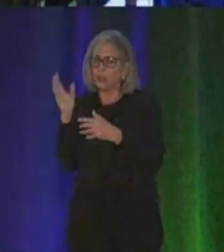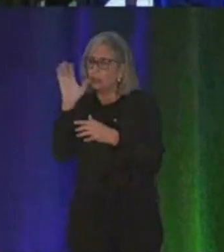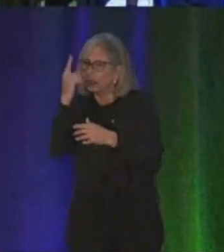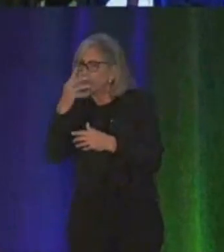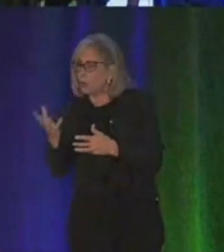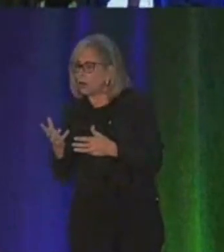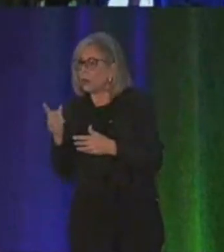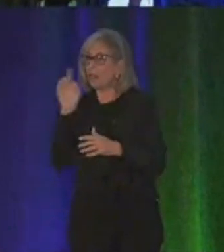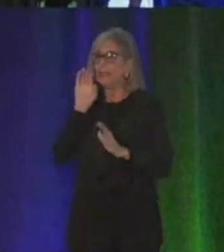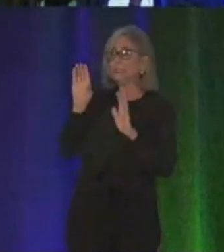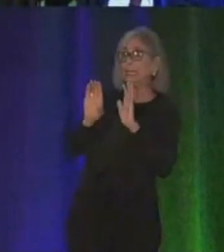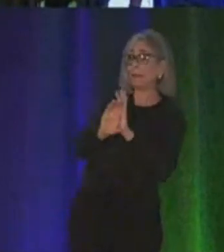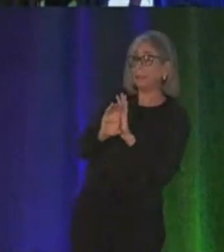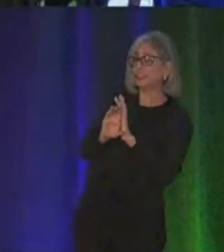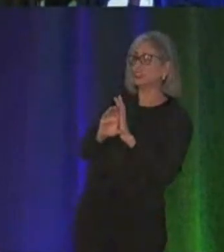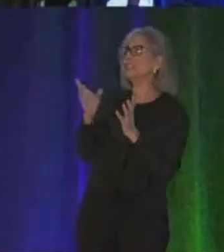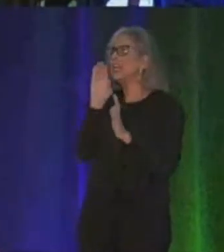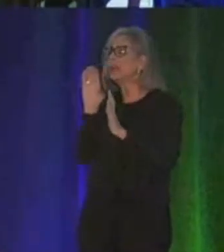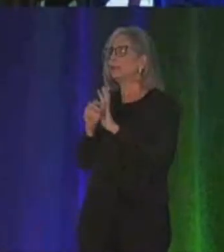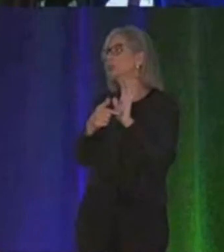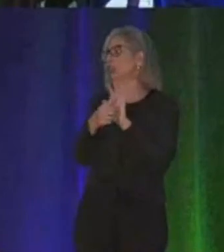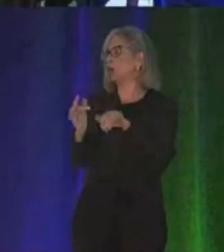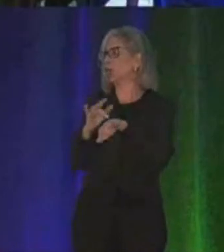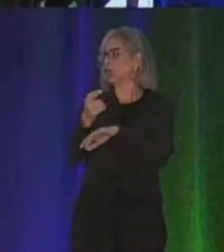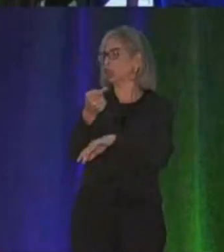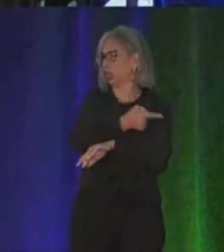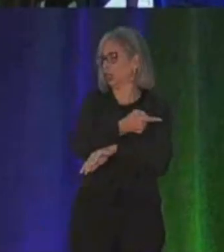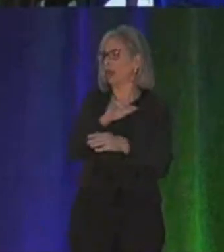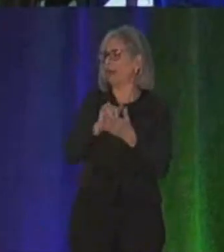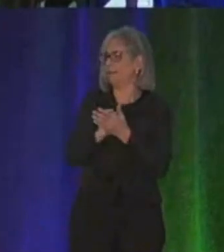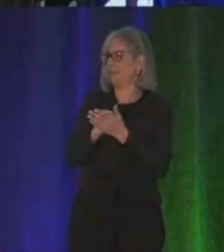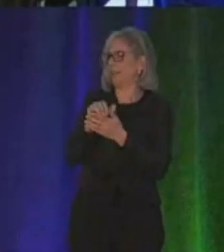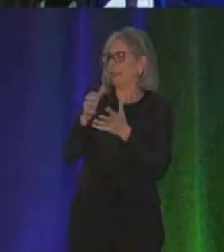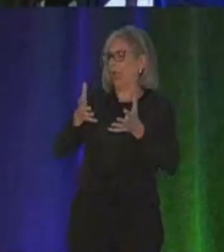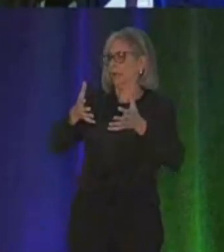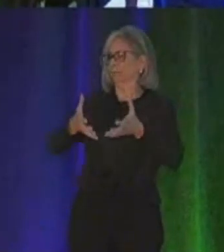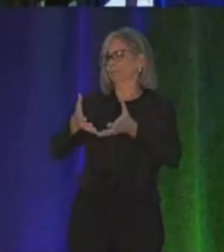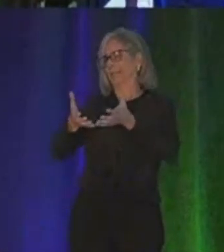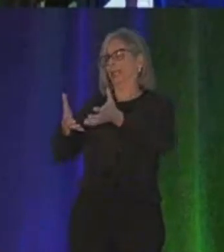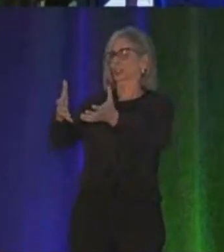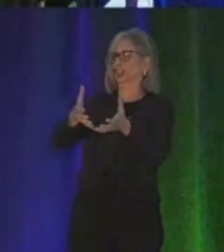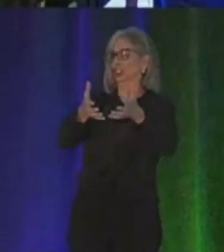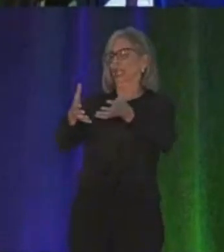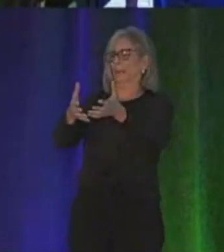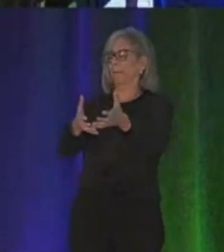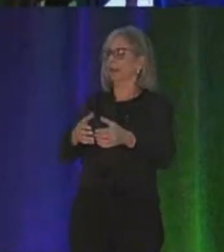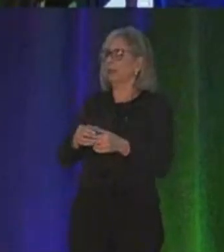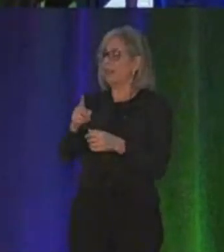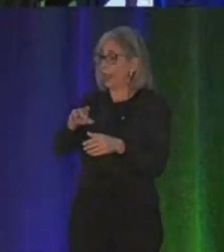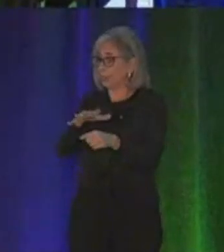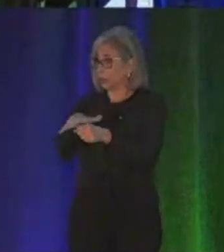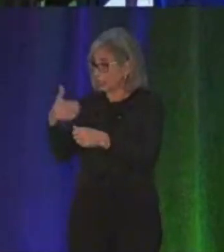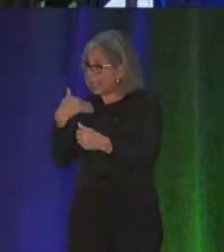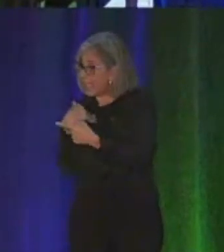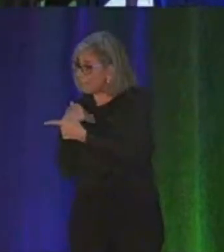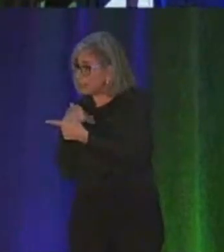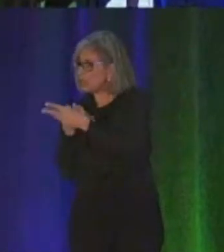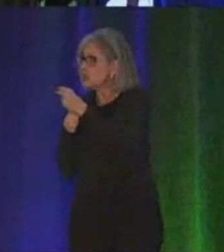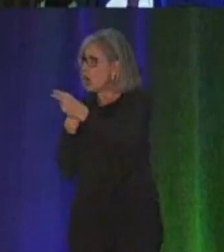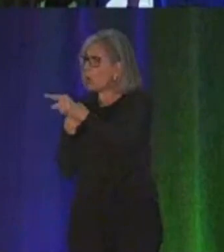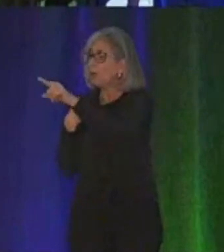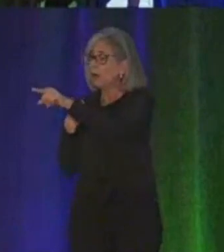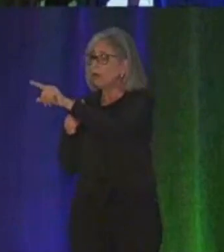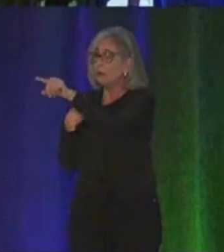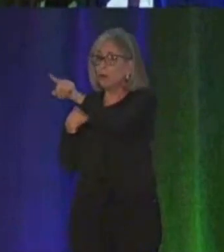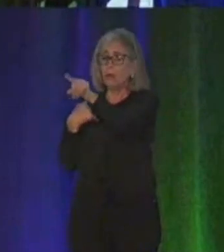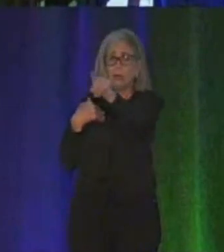for this image, maybe the image that we showed earlier of that airship. Does that location have it? No, it doesn't have it. Then it's